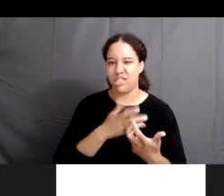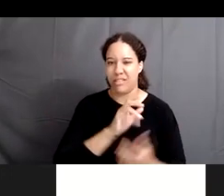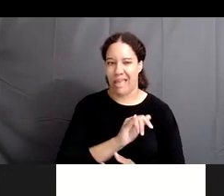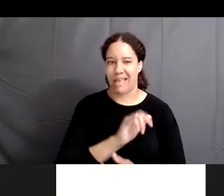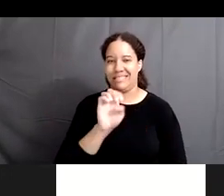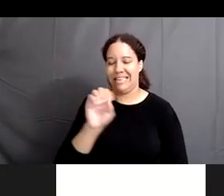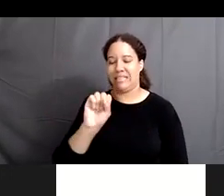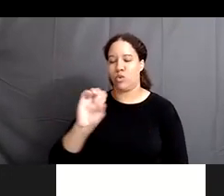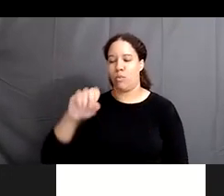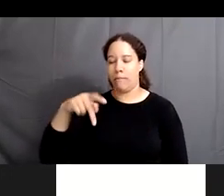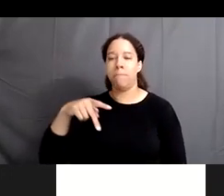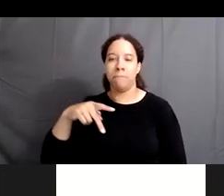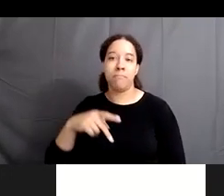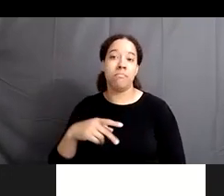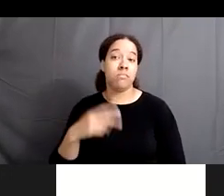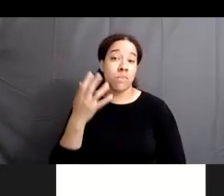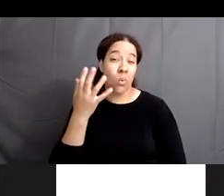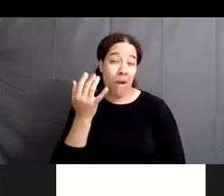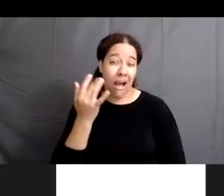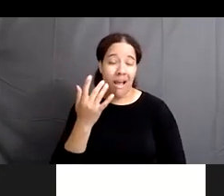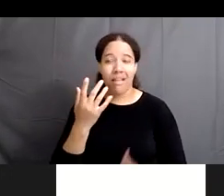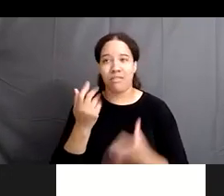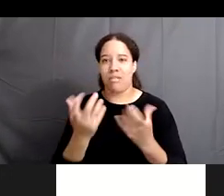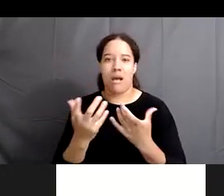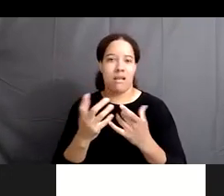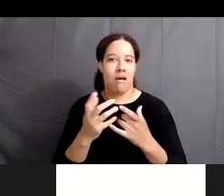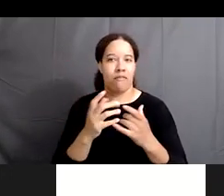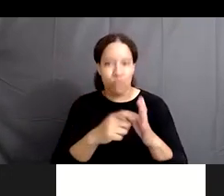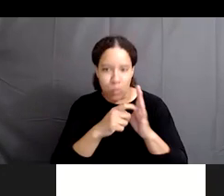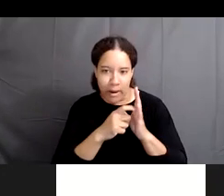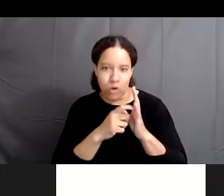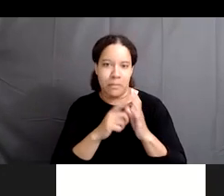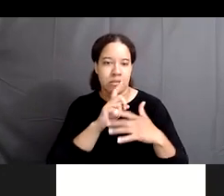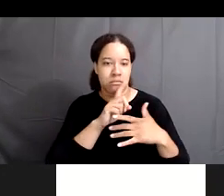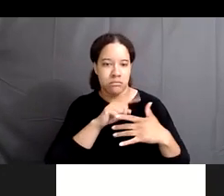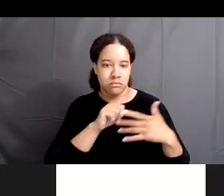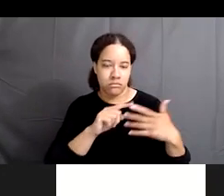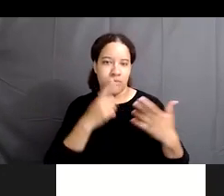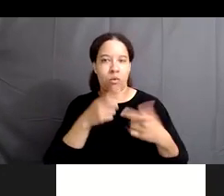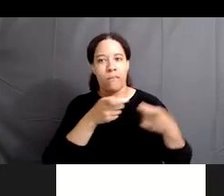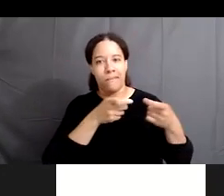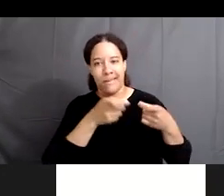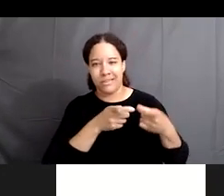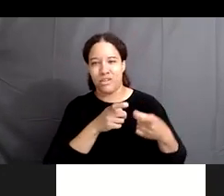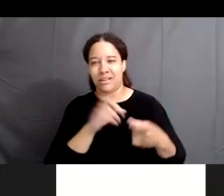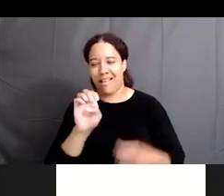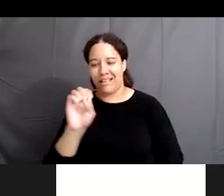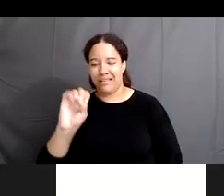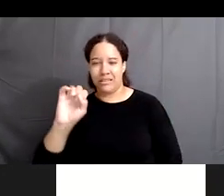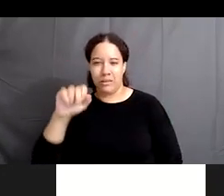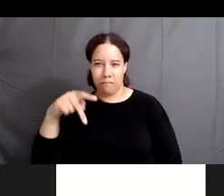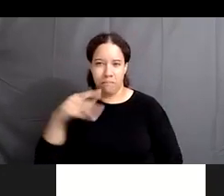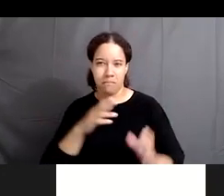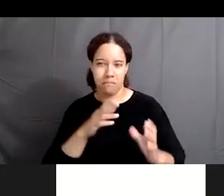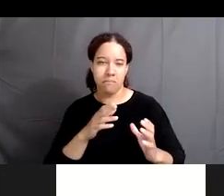And part of that reason is that there are a lot of compliance requirements for managing an employee stock ownership plan, as well as